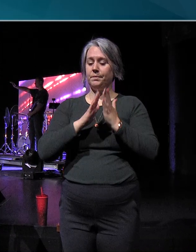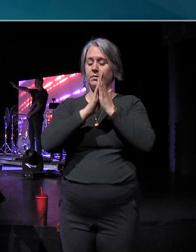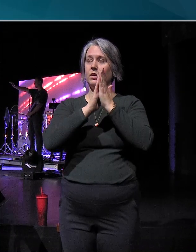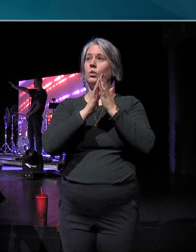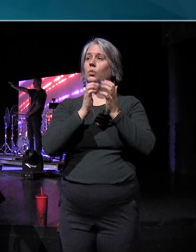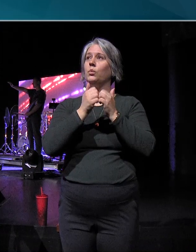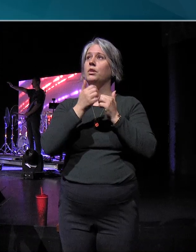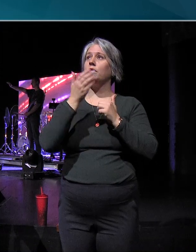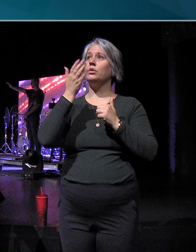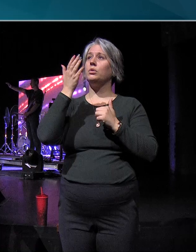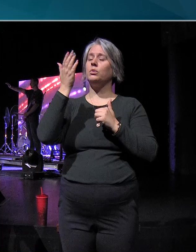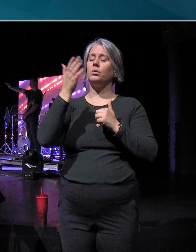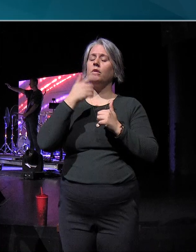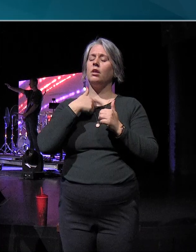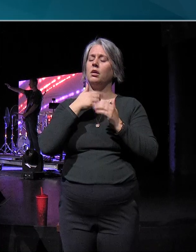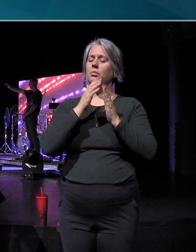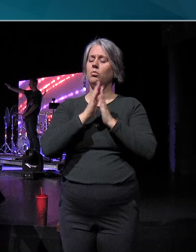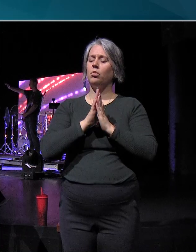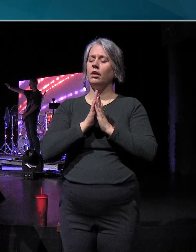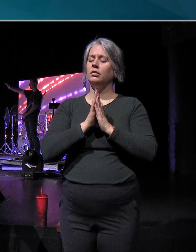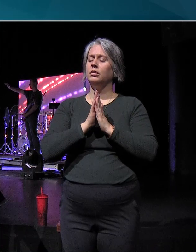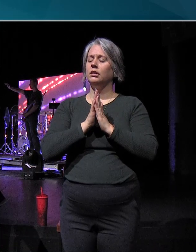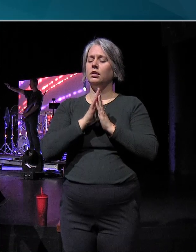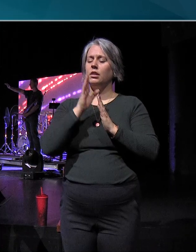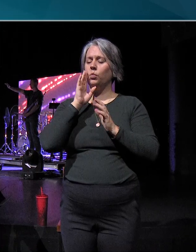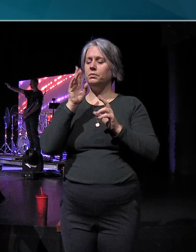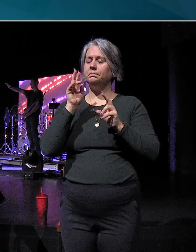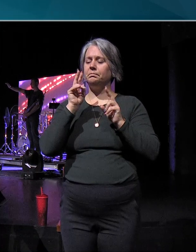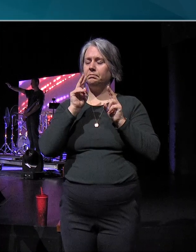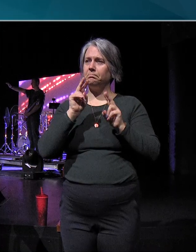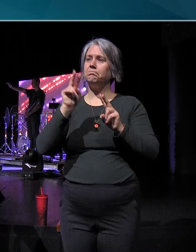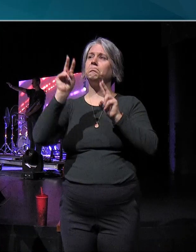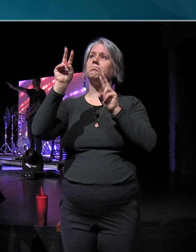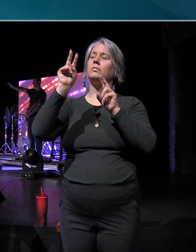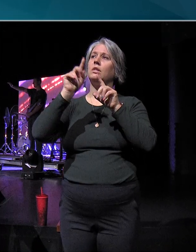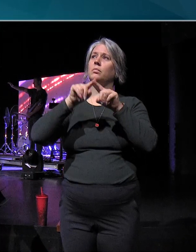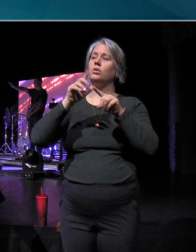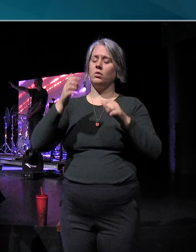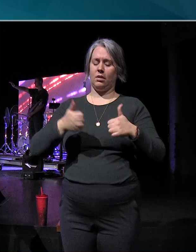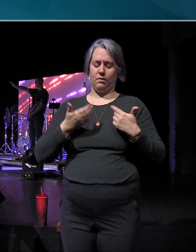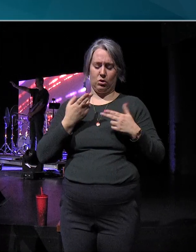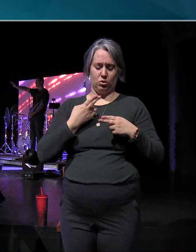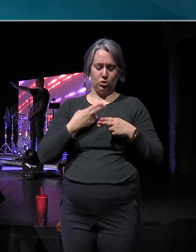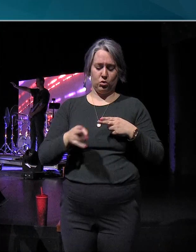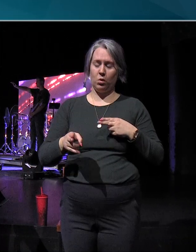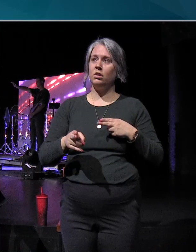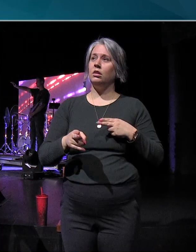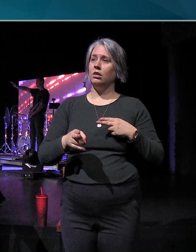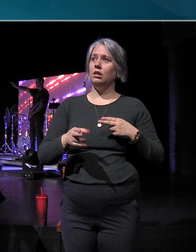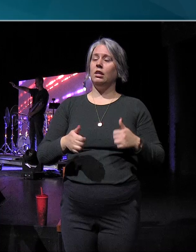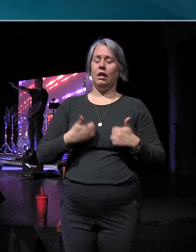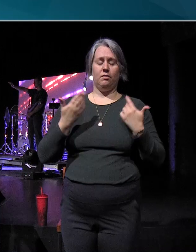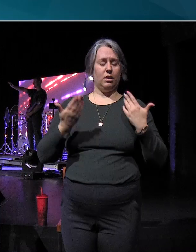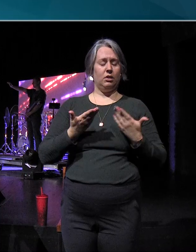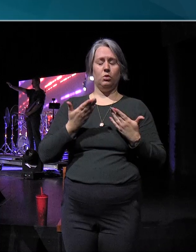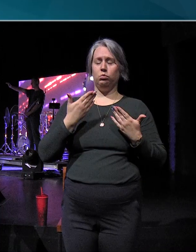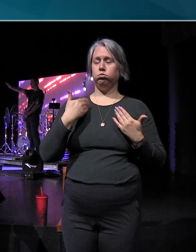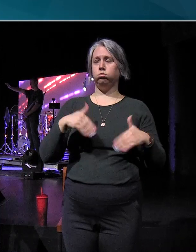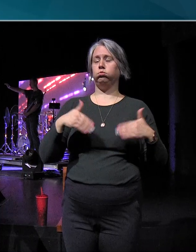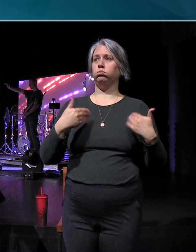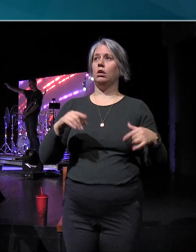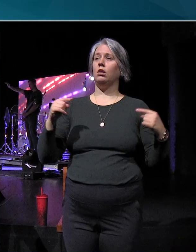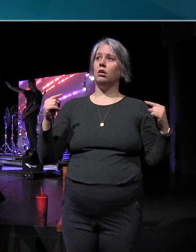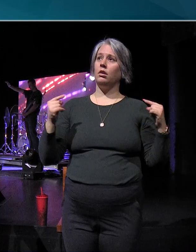our hearts turned toward you and know that life here is short. But God, sometimes life here really hurts. So we thank you that you are near